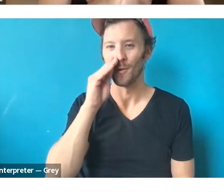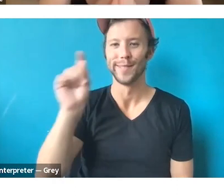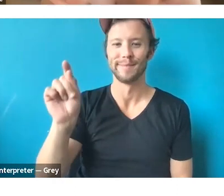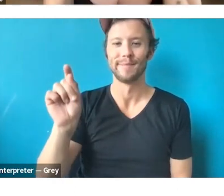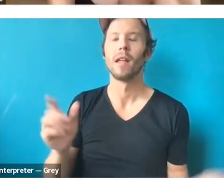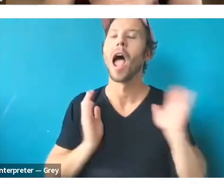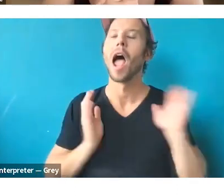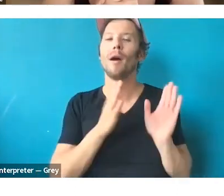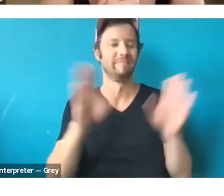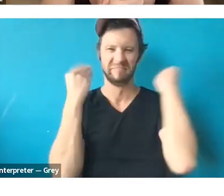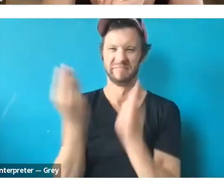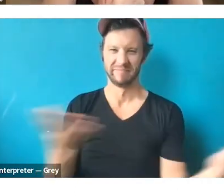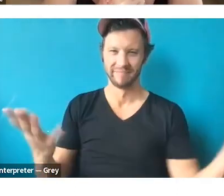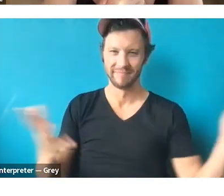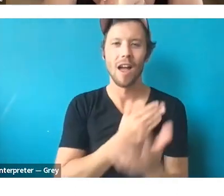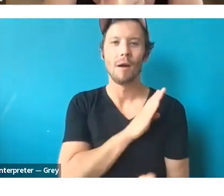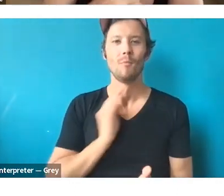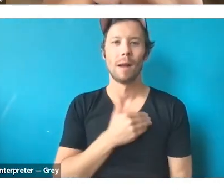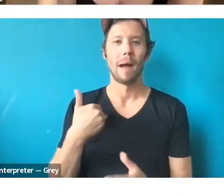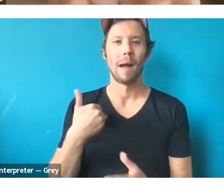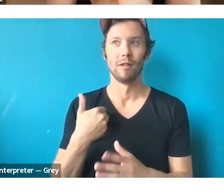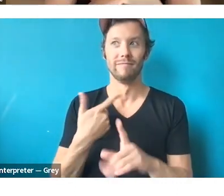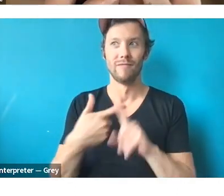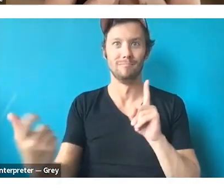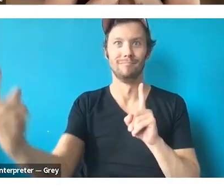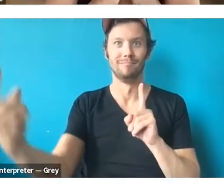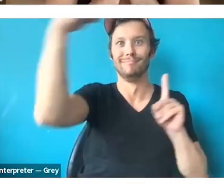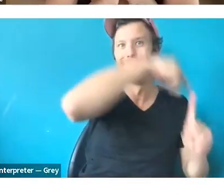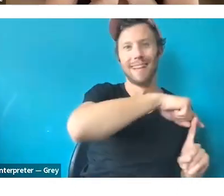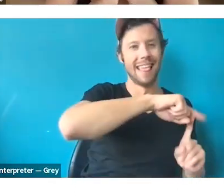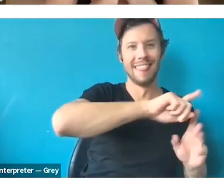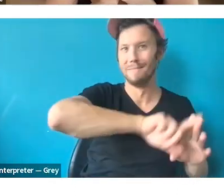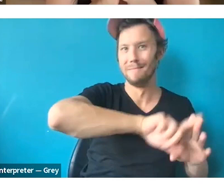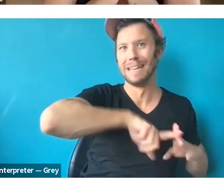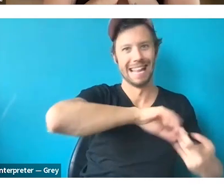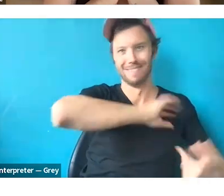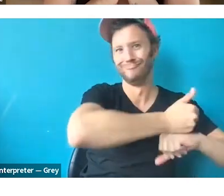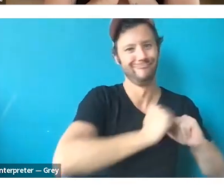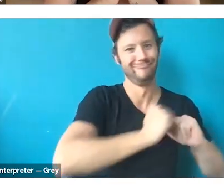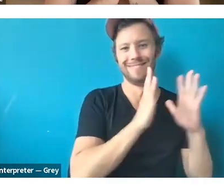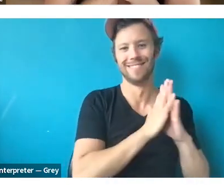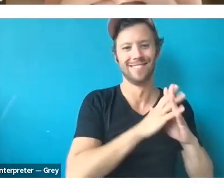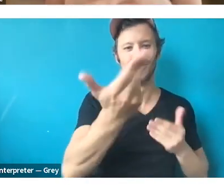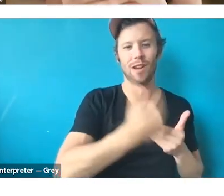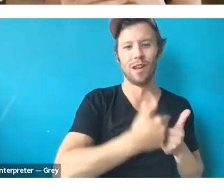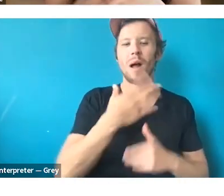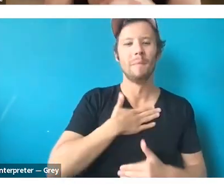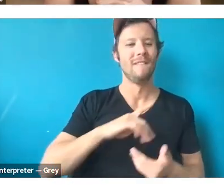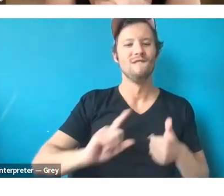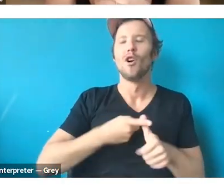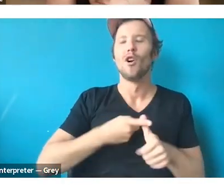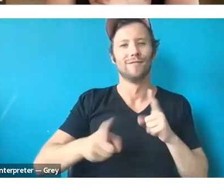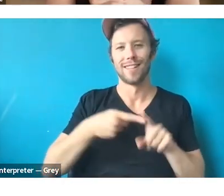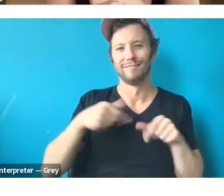member since the beginning of the inception of Slow Factory, one of my first friend in New York City, in fact. Oh, and Marnie